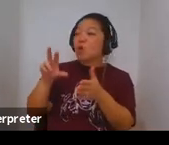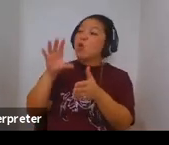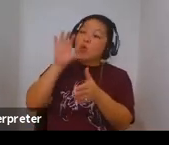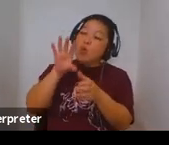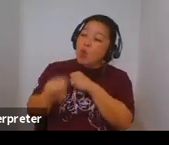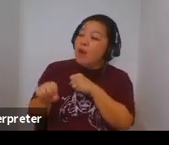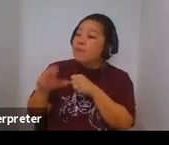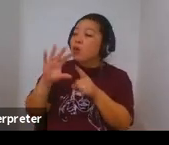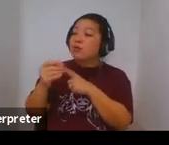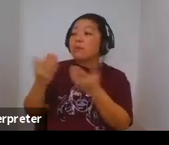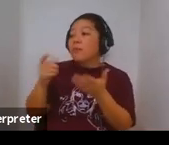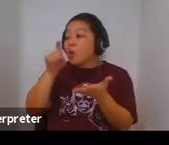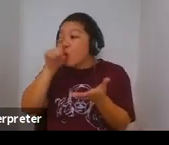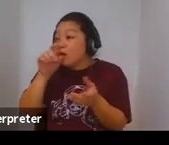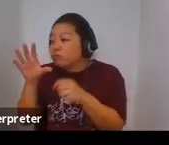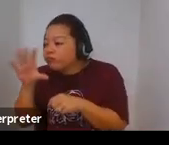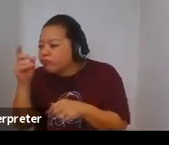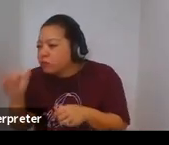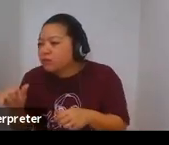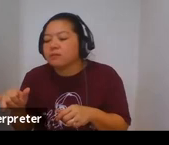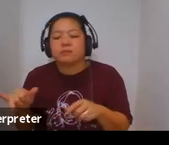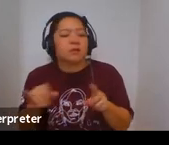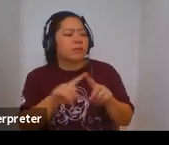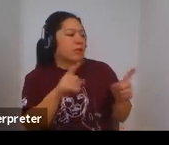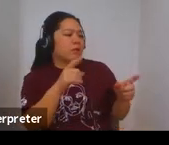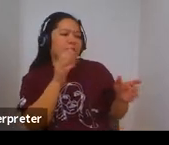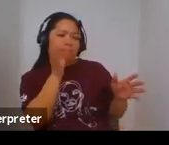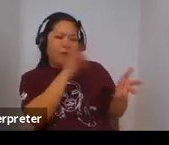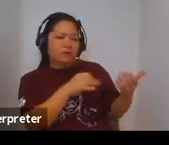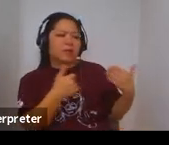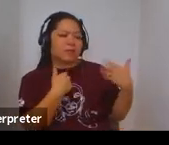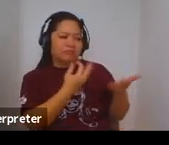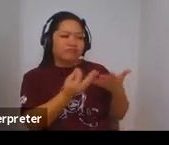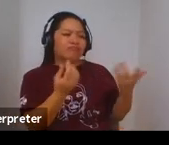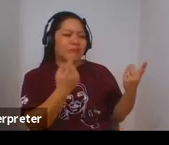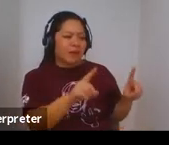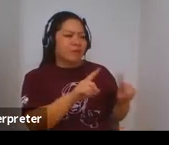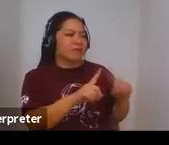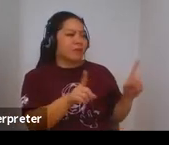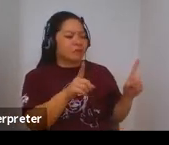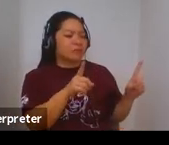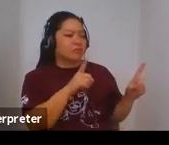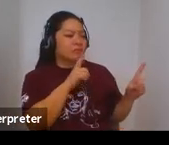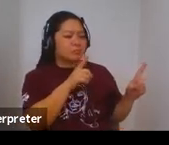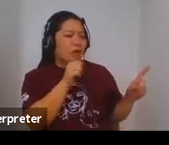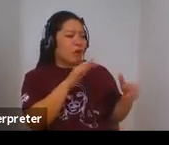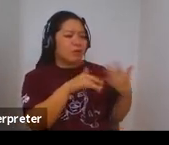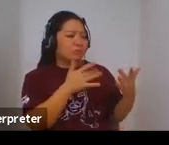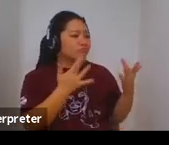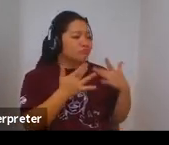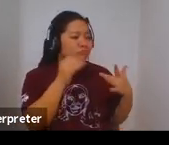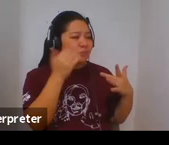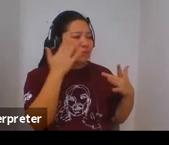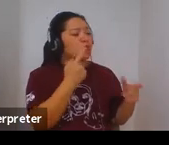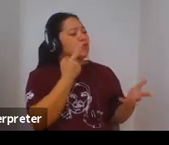encourage a witch hunt, right, Dee? Mm-hmm. So false accusations do happen, but really rarely. So despite the